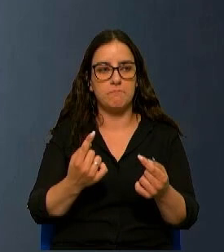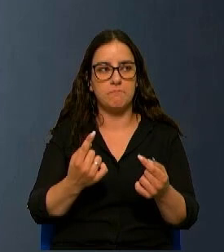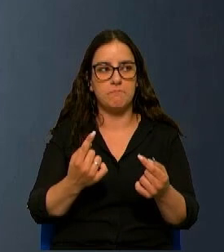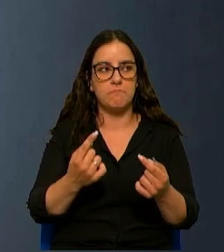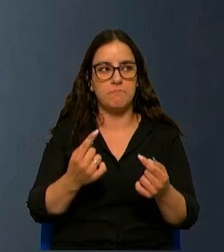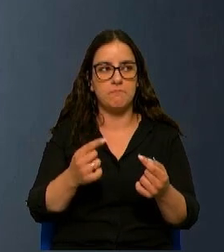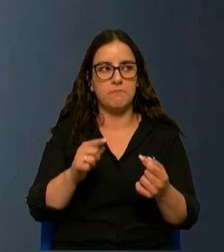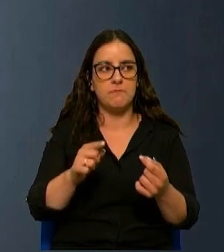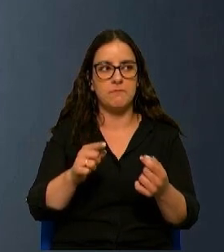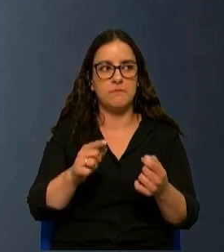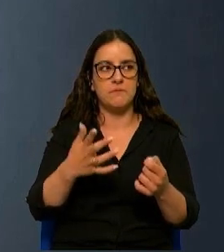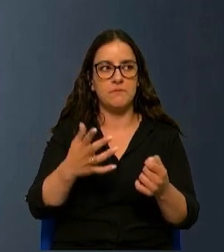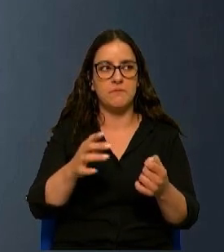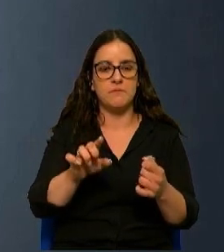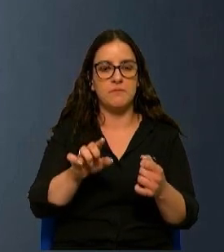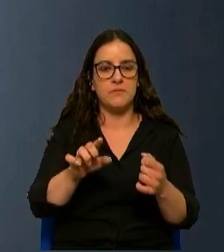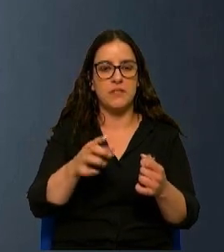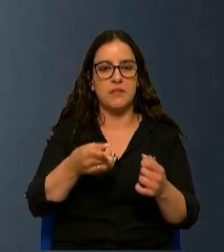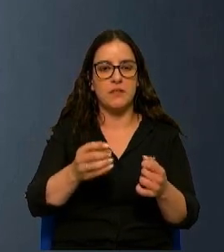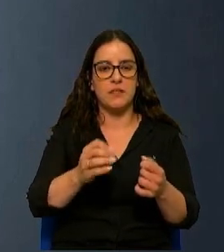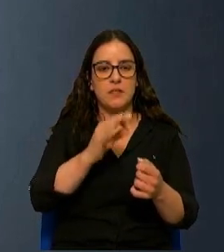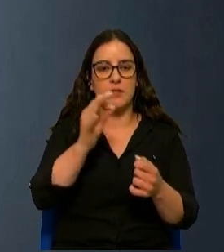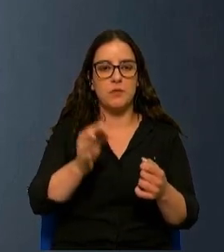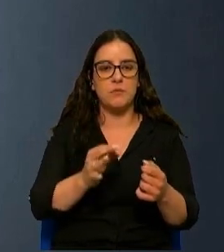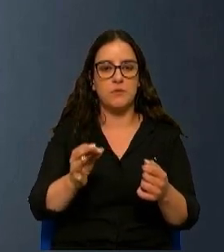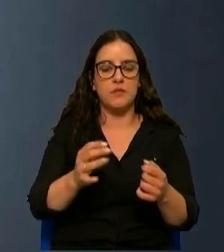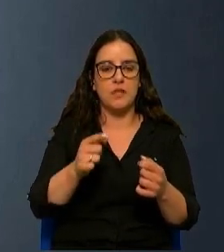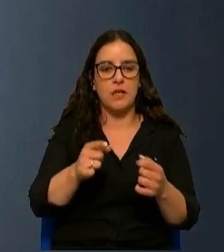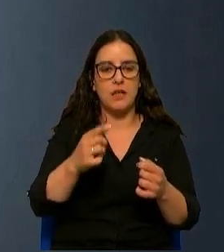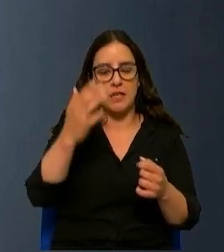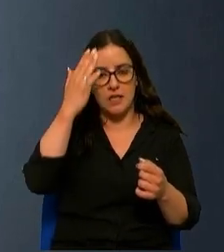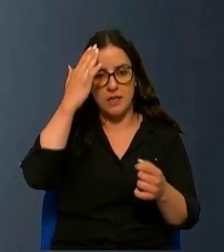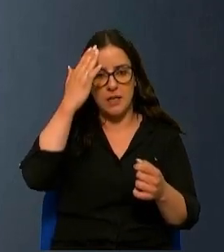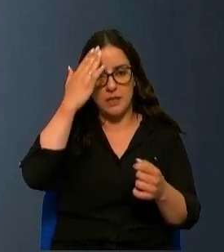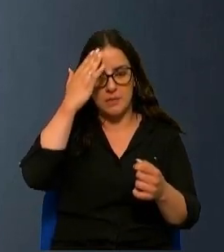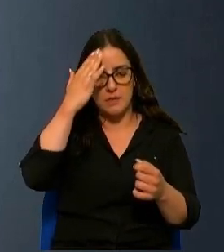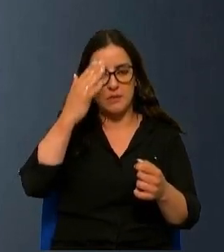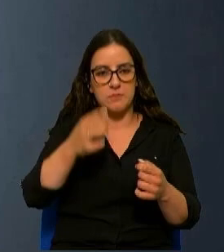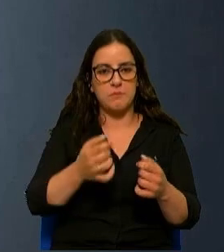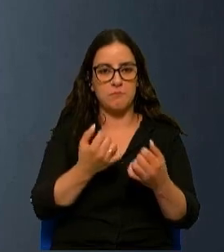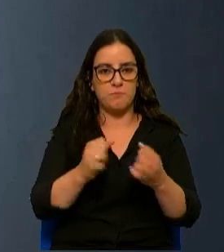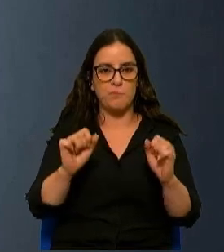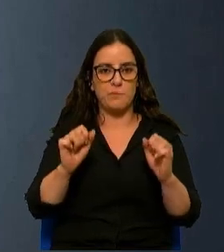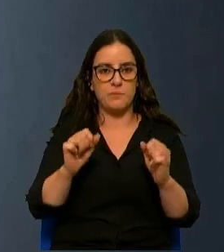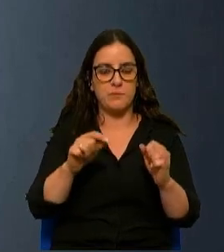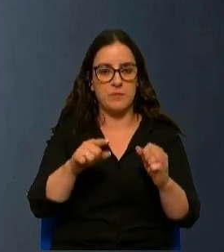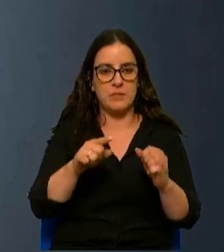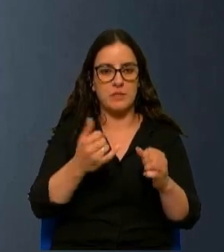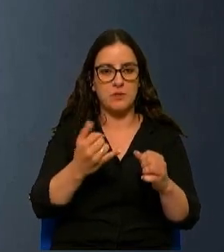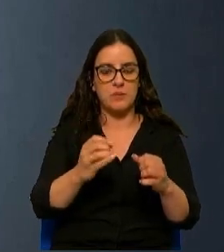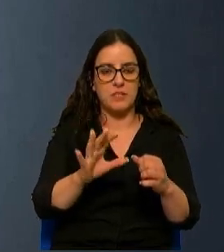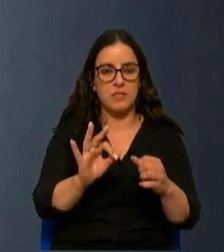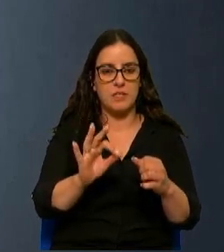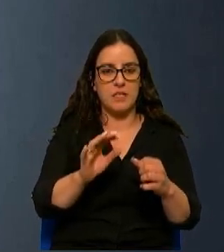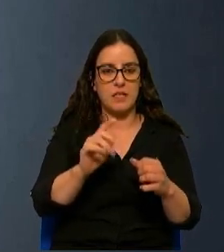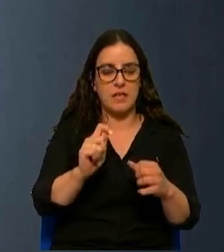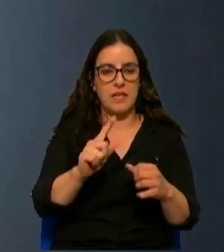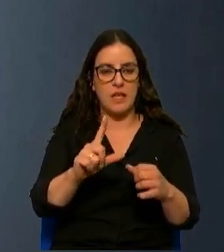This statement, cars will be 90% capable of autopilot soon, that was made in 2014 by Elon Musk.